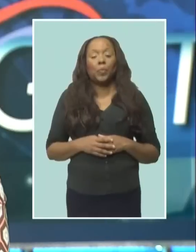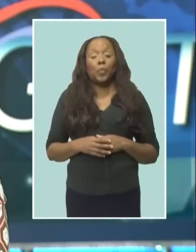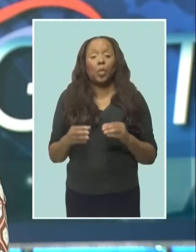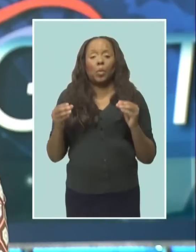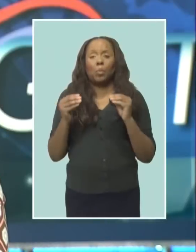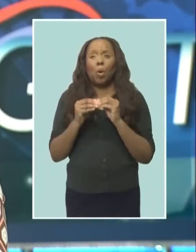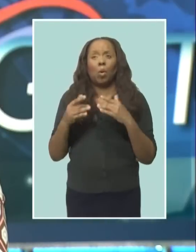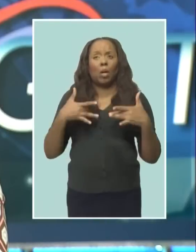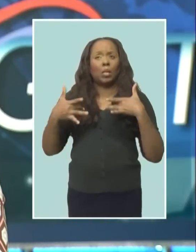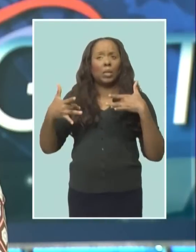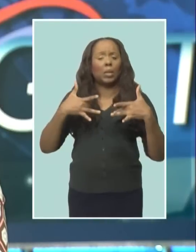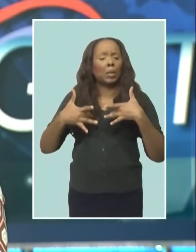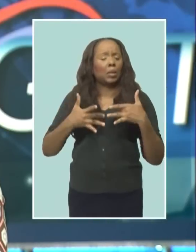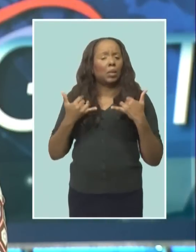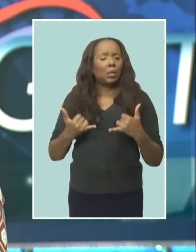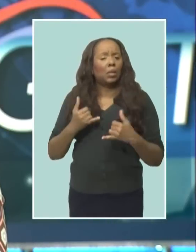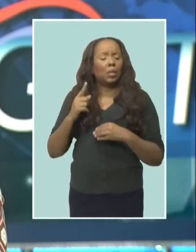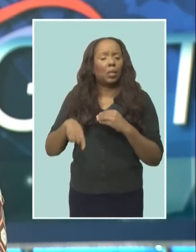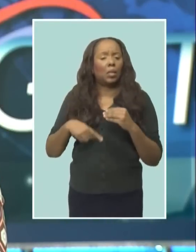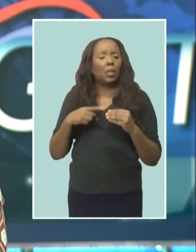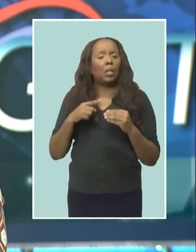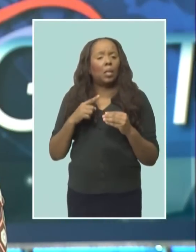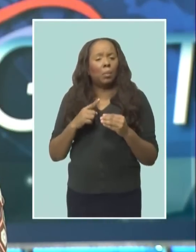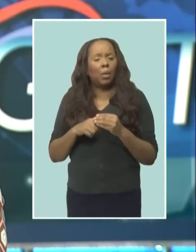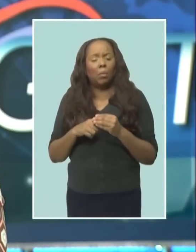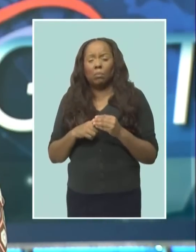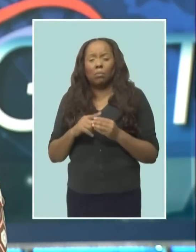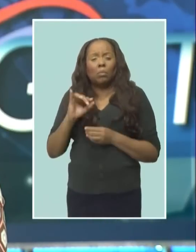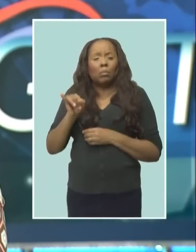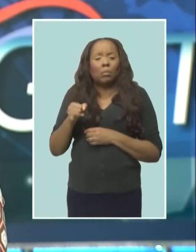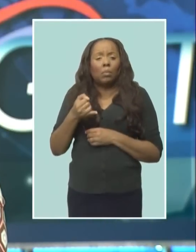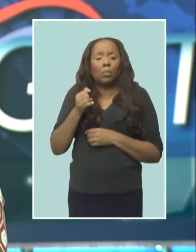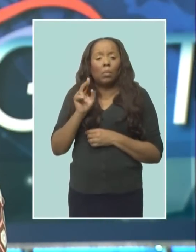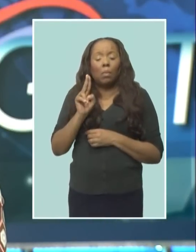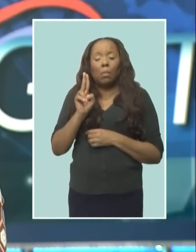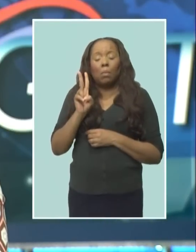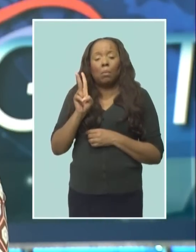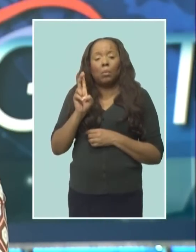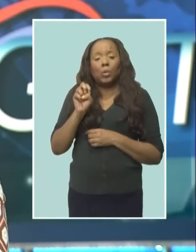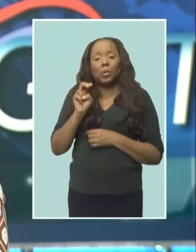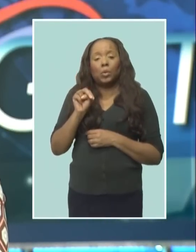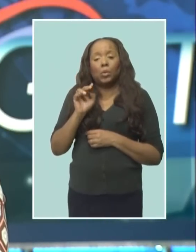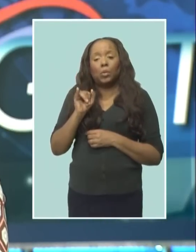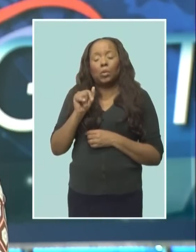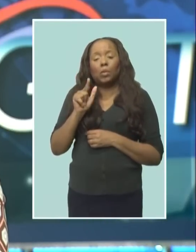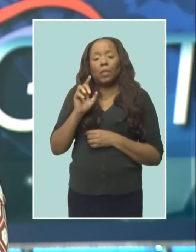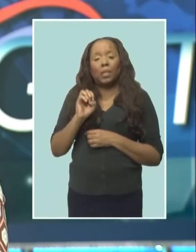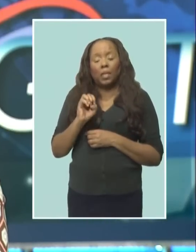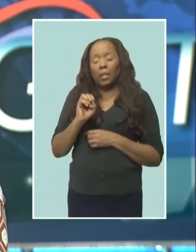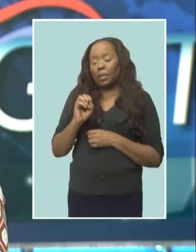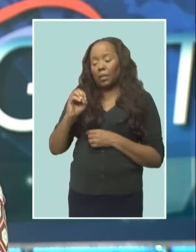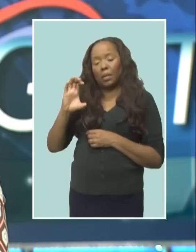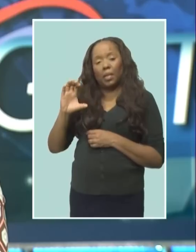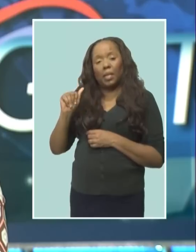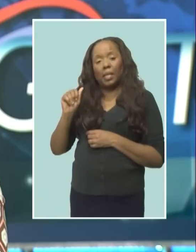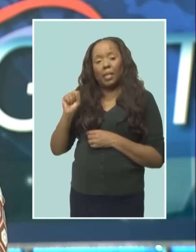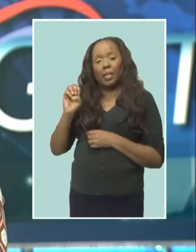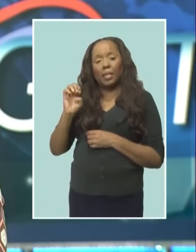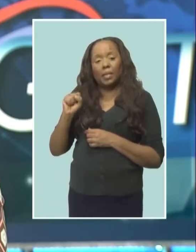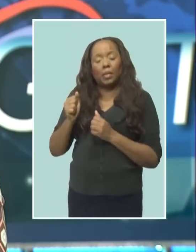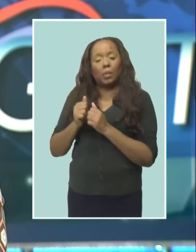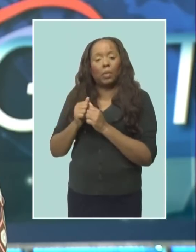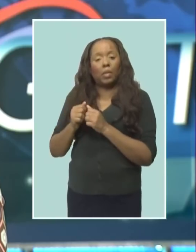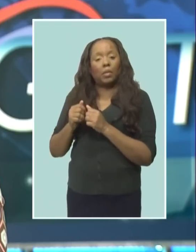There are fresh concerns tonight over how long juvenile matters are taking to reach the law courts. This as the government minister responsible